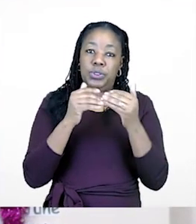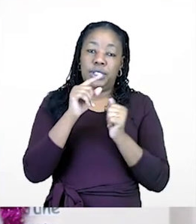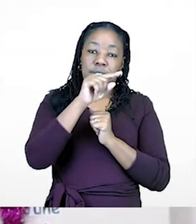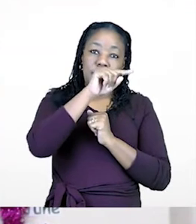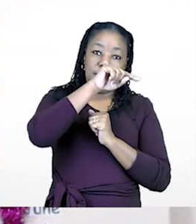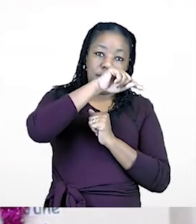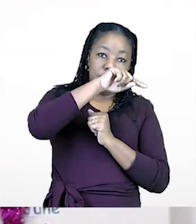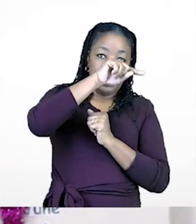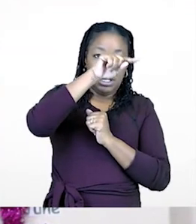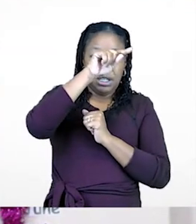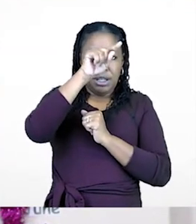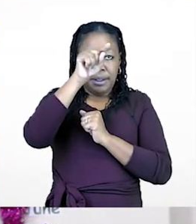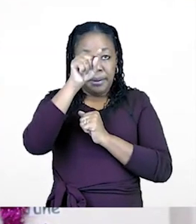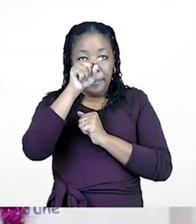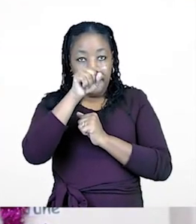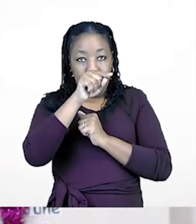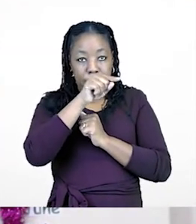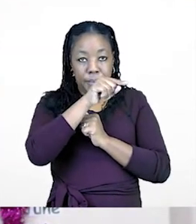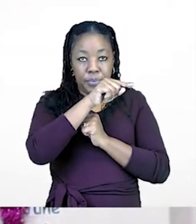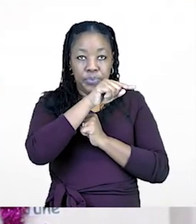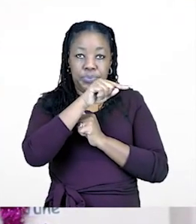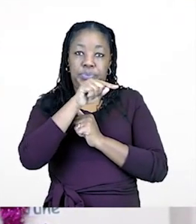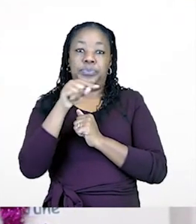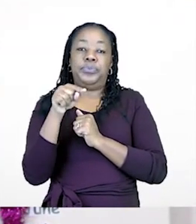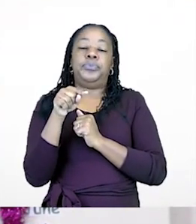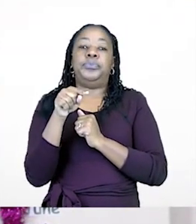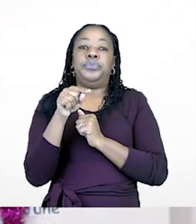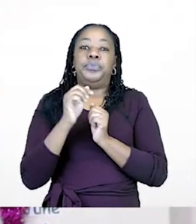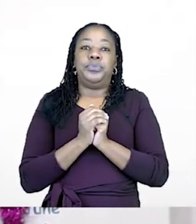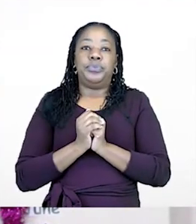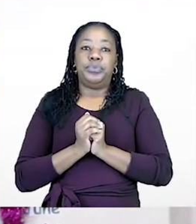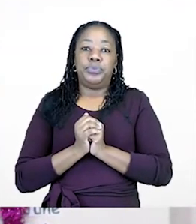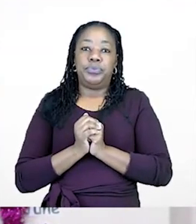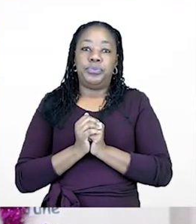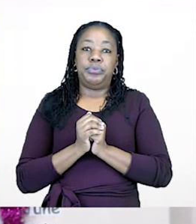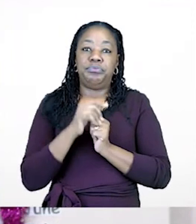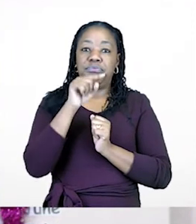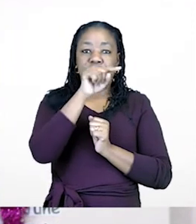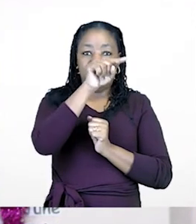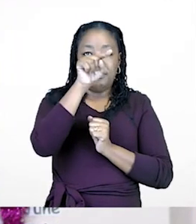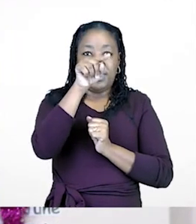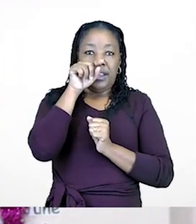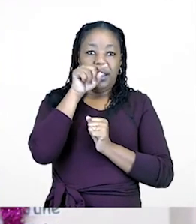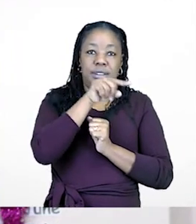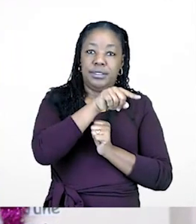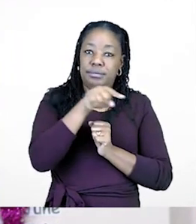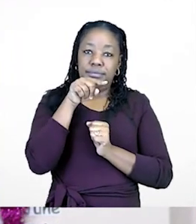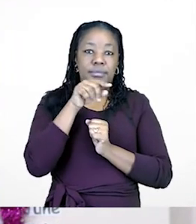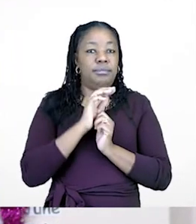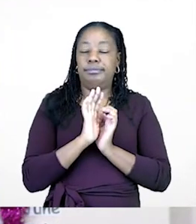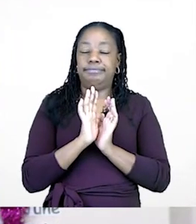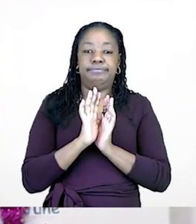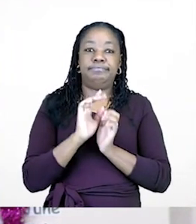go round. From there, you do not lift your pencil, and